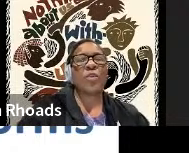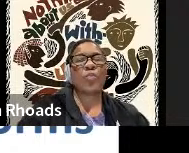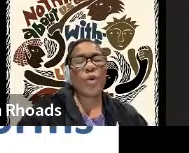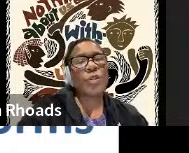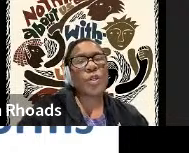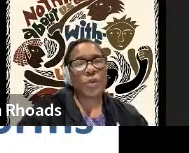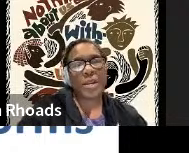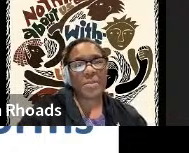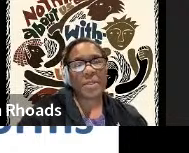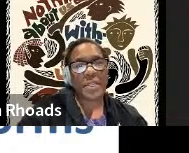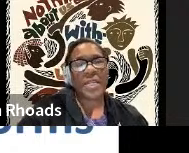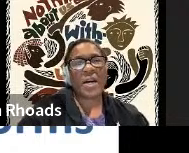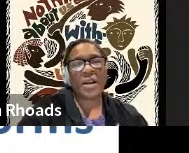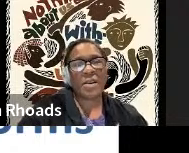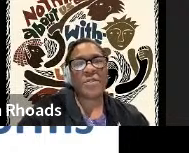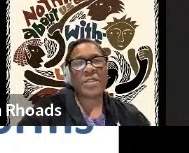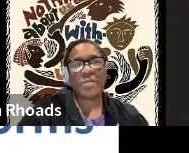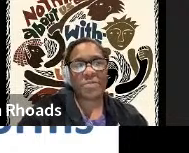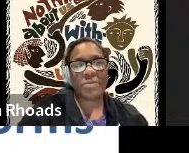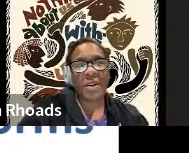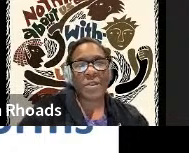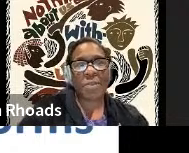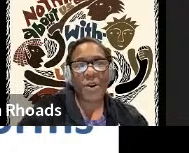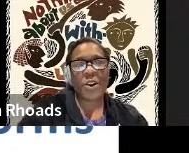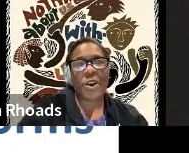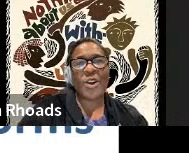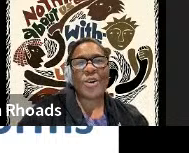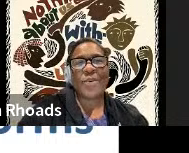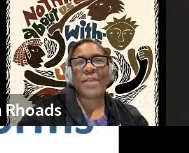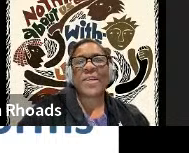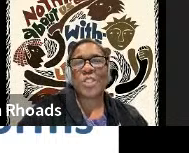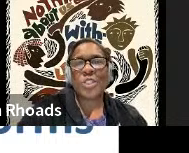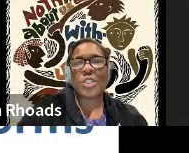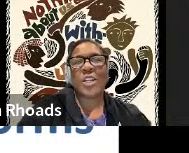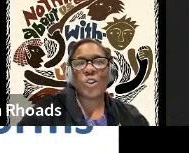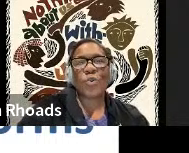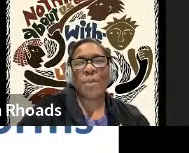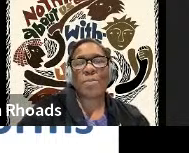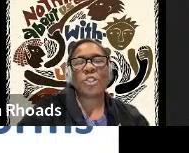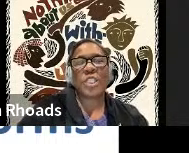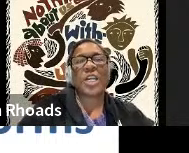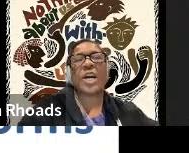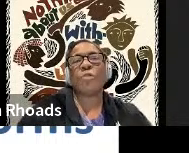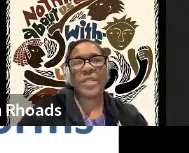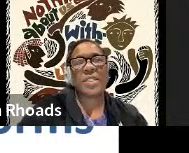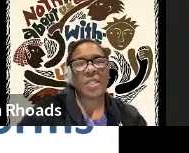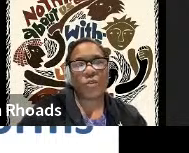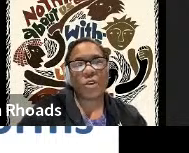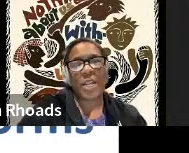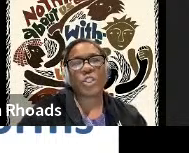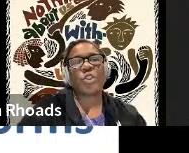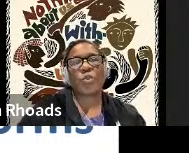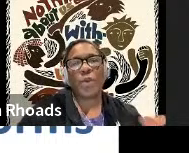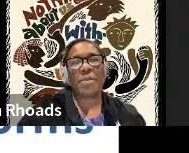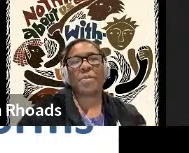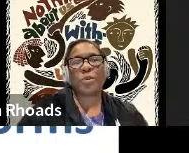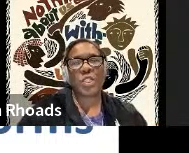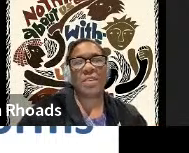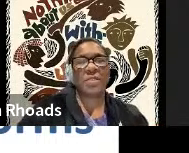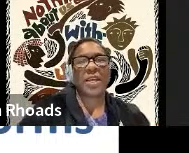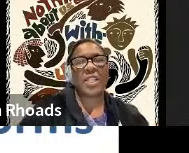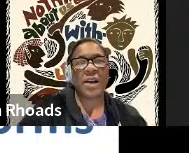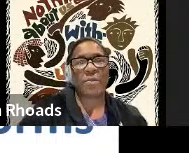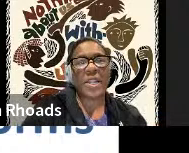It may erode the credibility of the partner, right? Because here you are pushing the government's information or the way